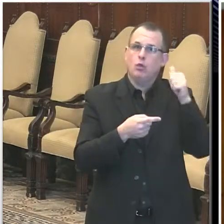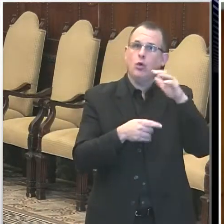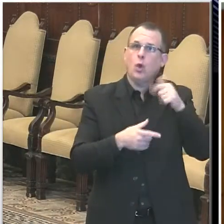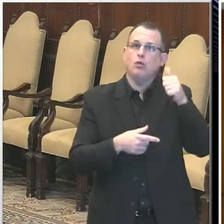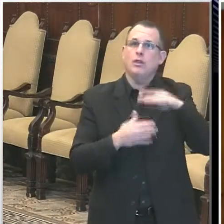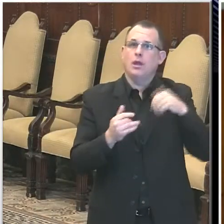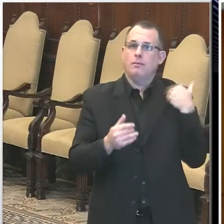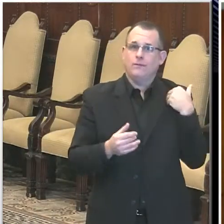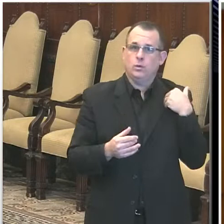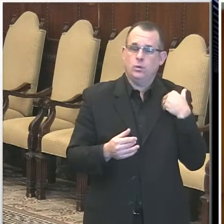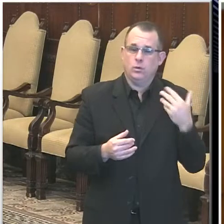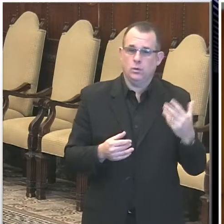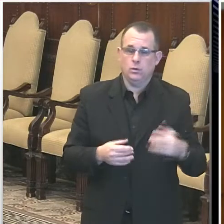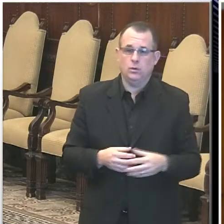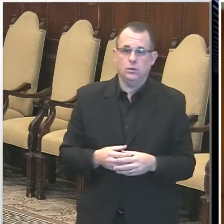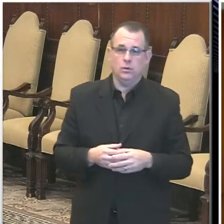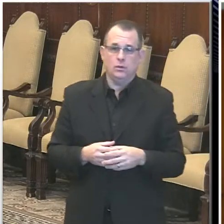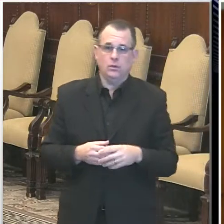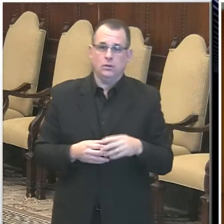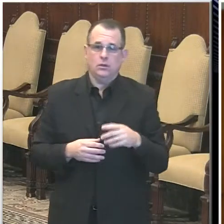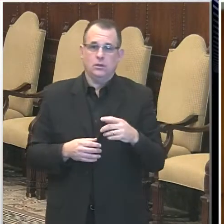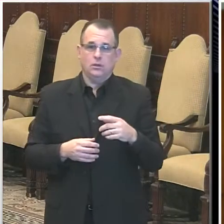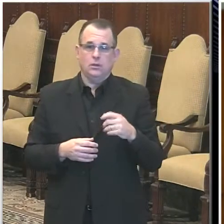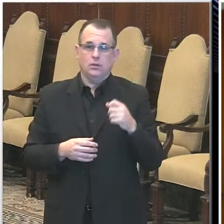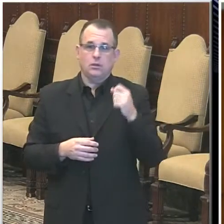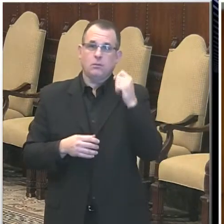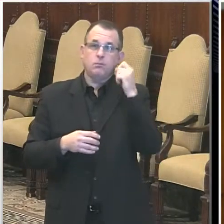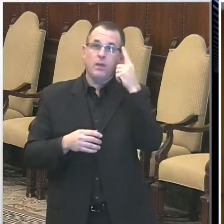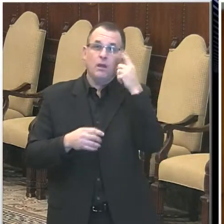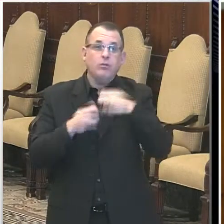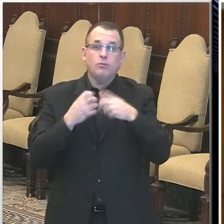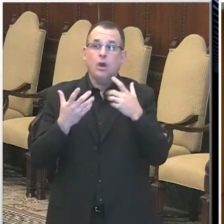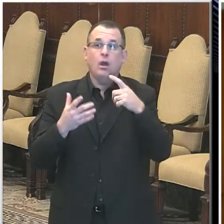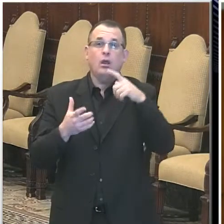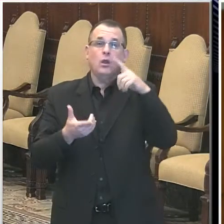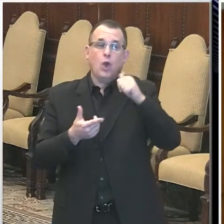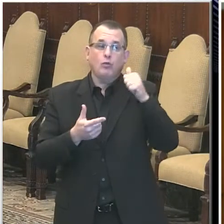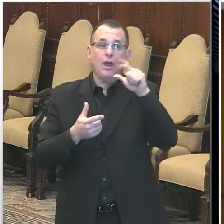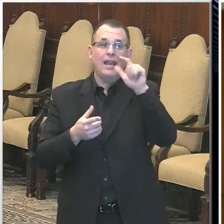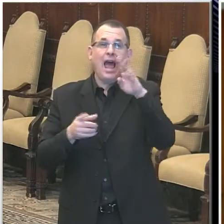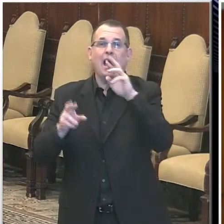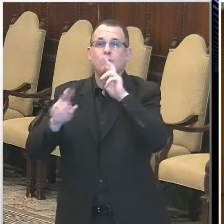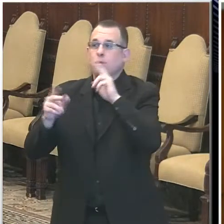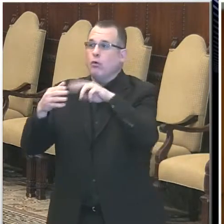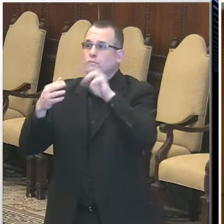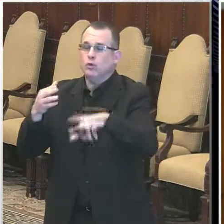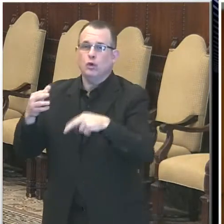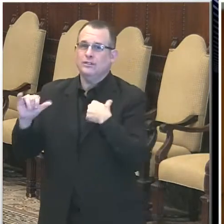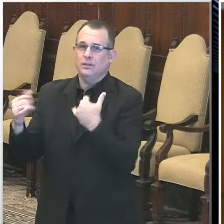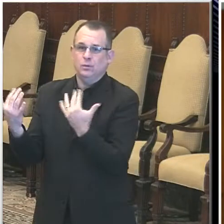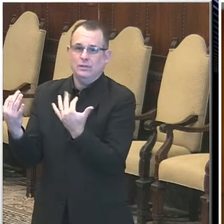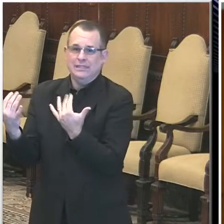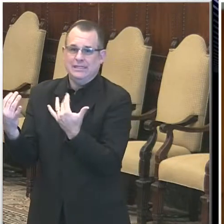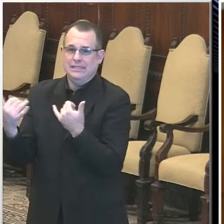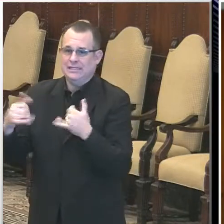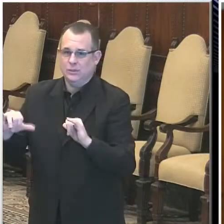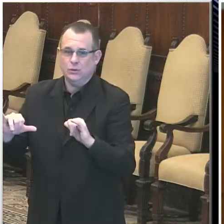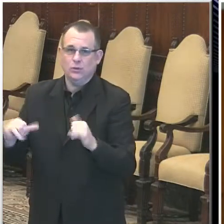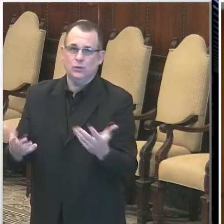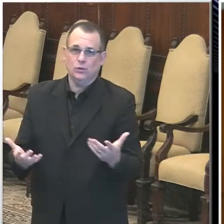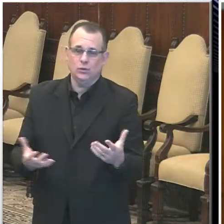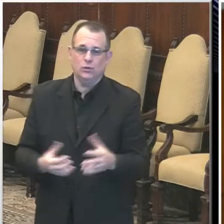of laboratory reports than we expected. So that daily count may be falsely low. And we're checking with the laboratories to see if there's some problem with the data feed that we're